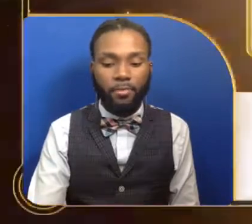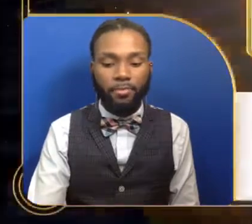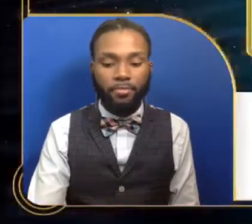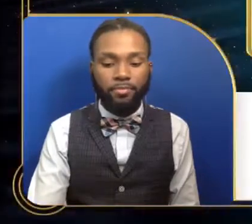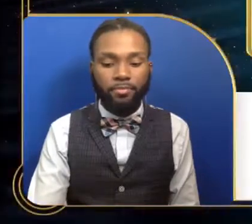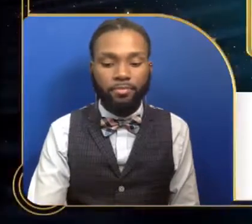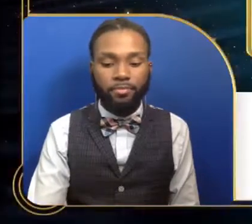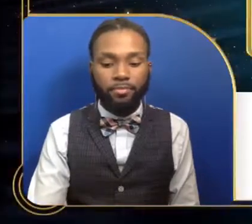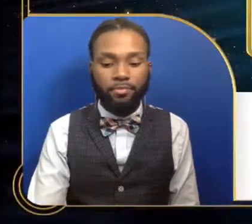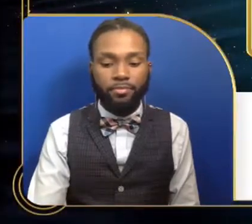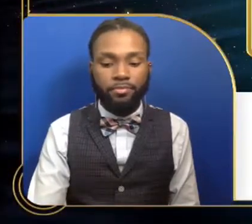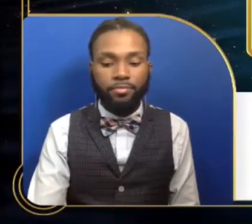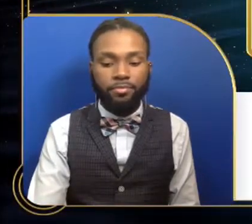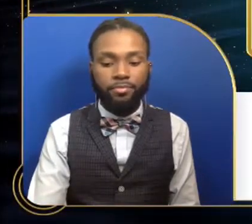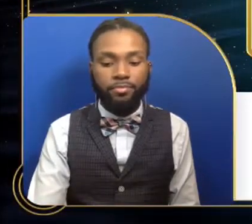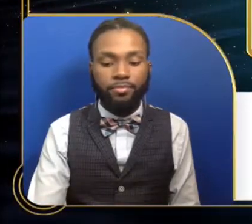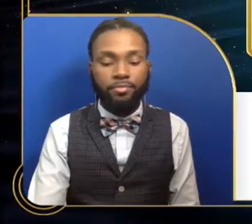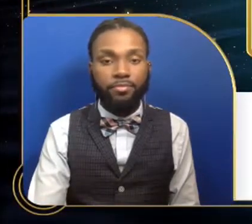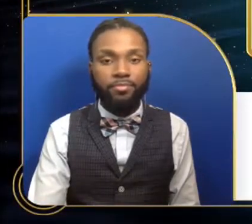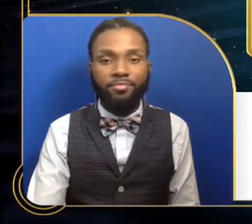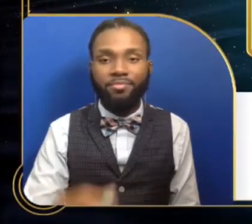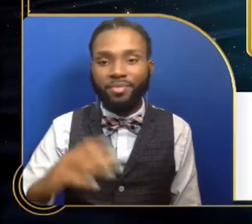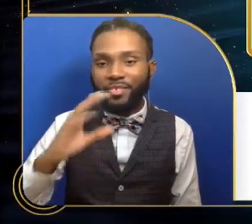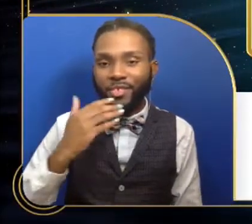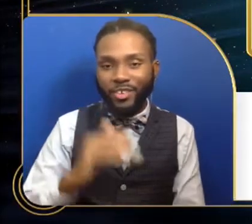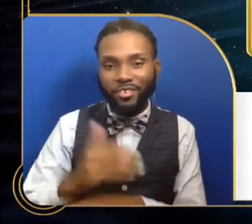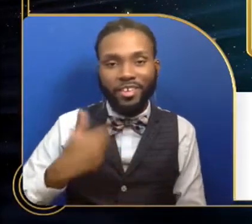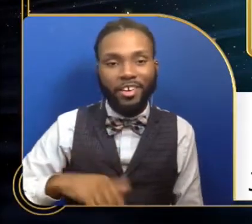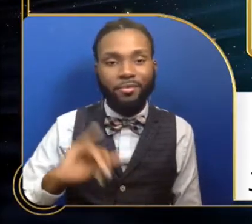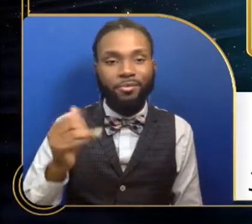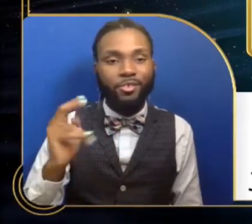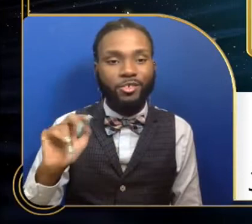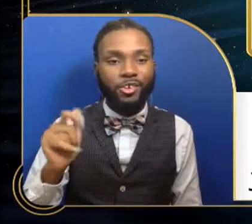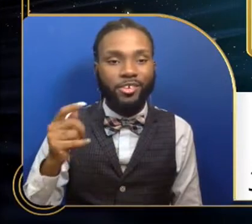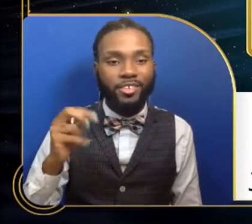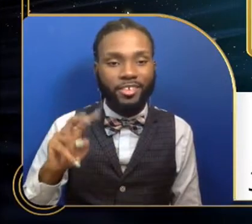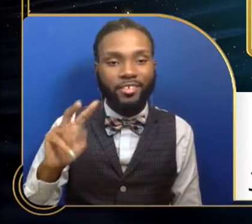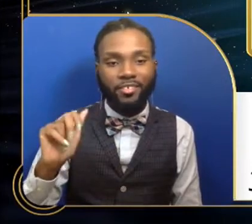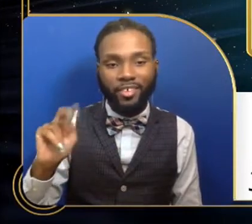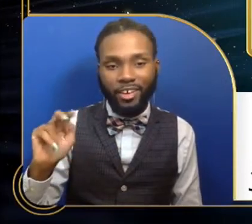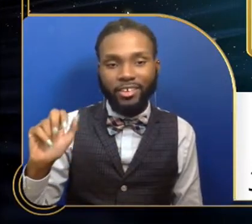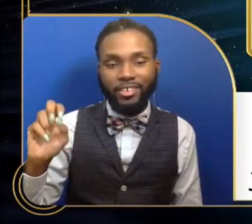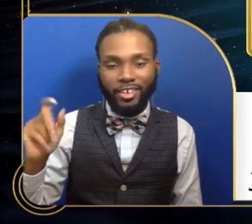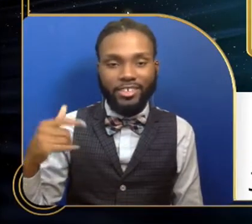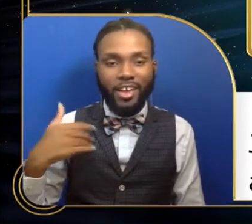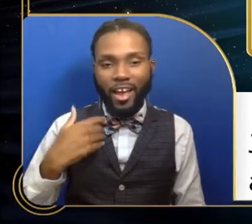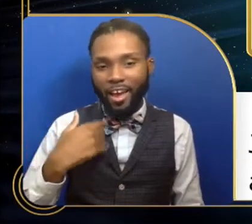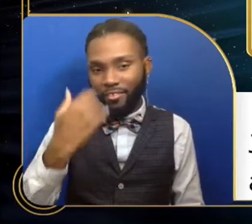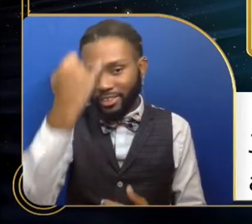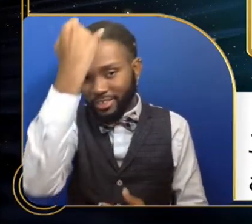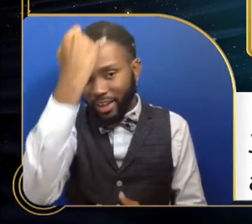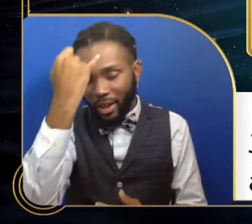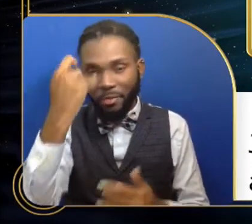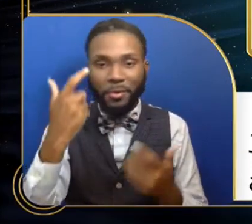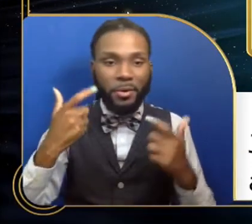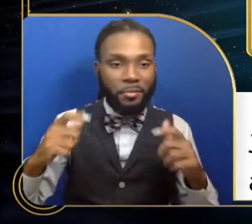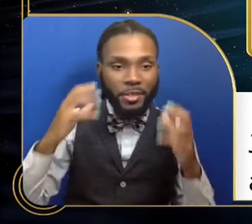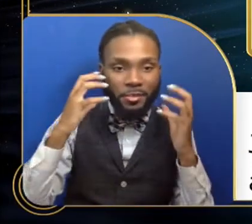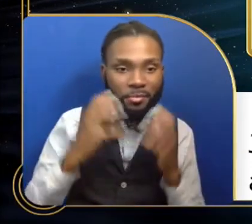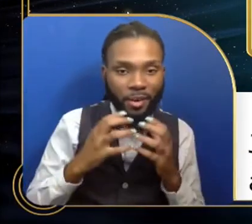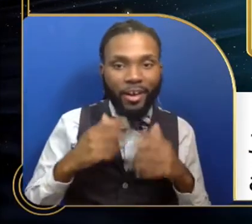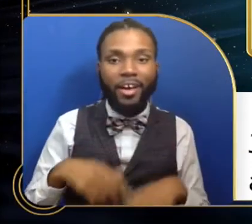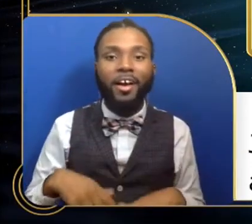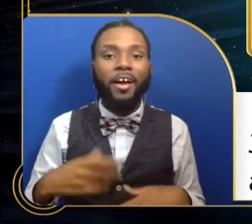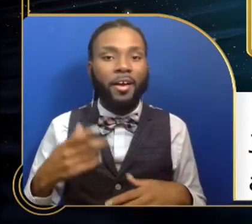Good evening, I'm Jonathan Van Ness. I'm a person with a side part, a big smile, a beard, a pink sleeveless sweater, and